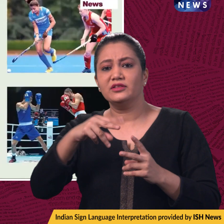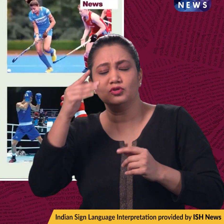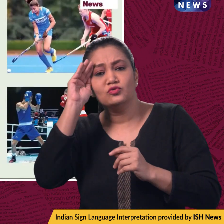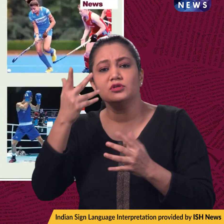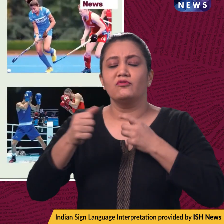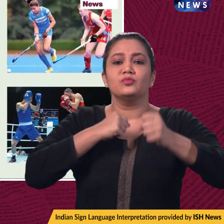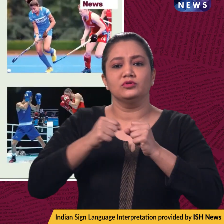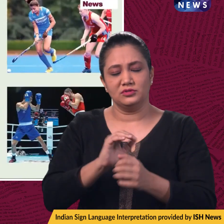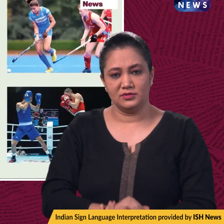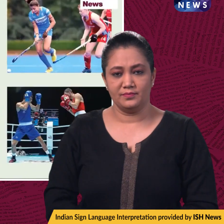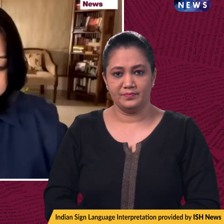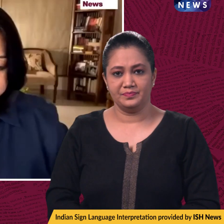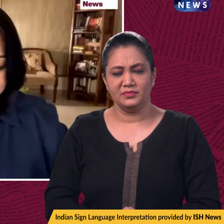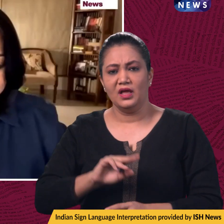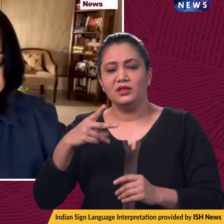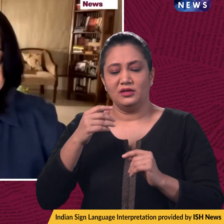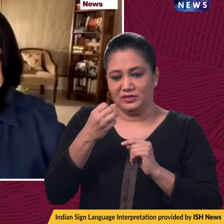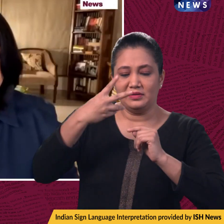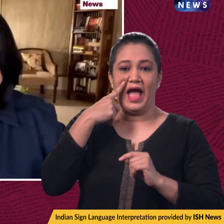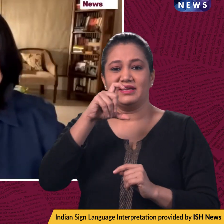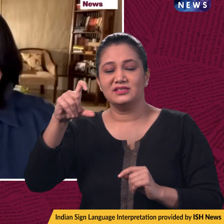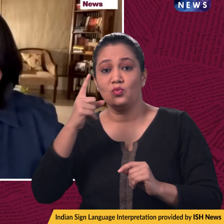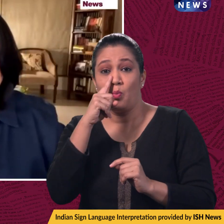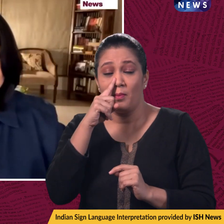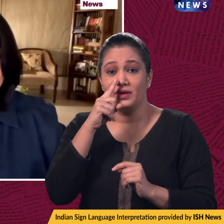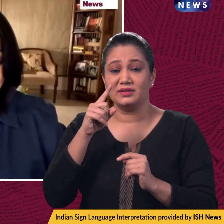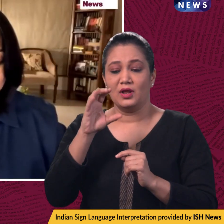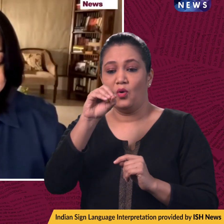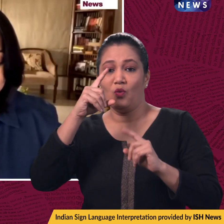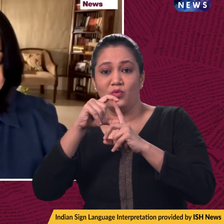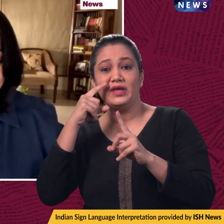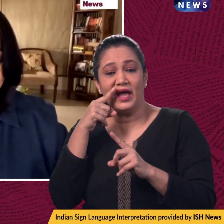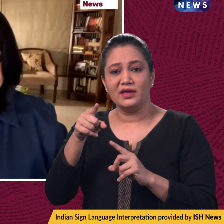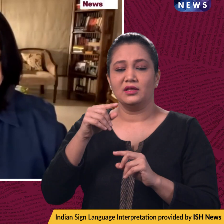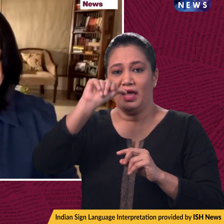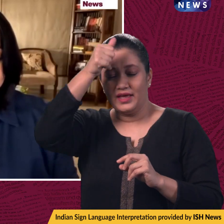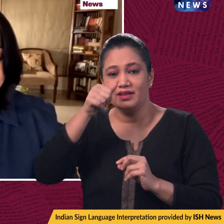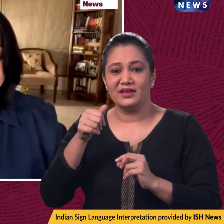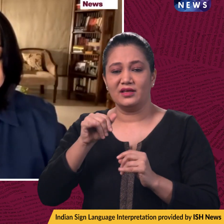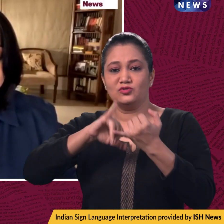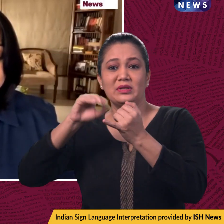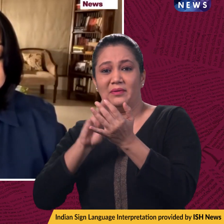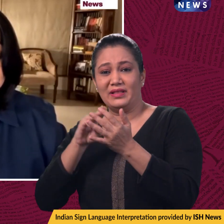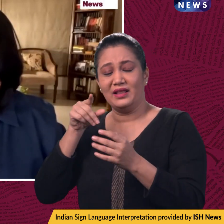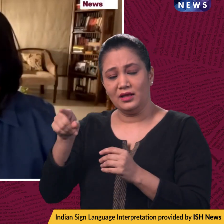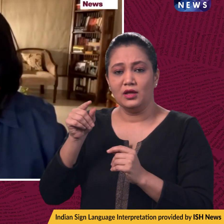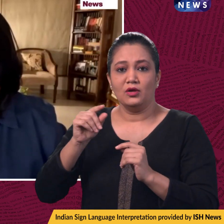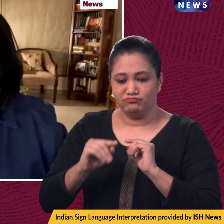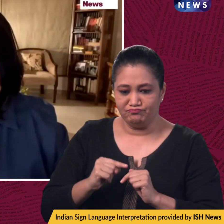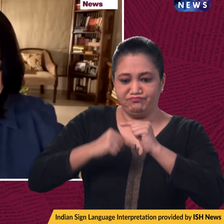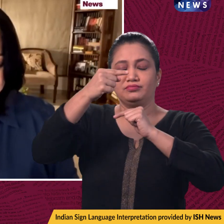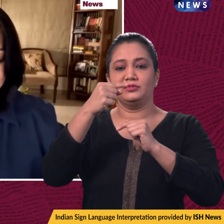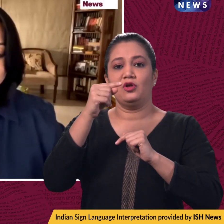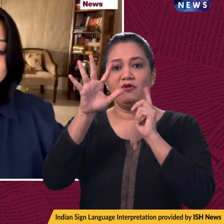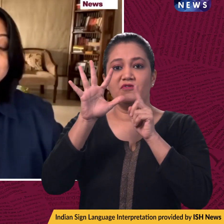sports right now. The latest rankings of the ICC Women's ODI shows Indian opener Smriti Mandhana has gained